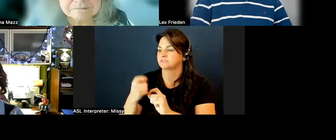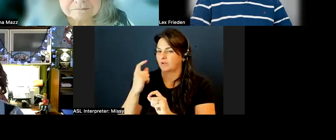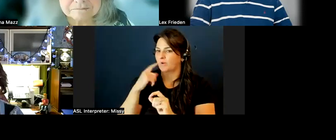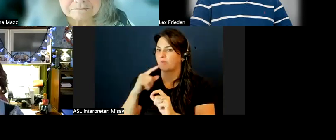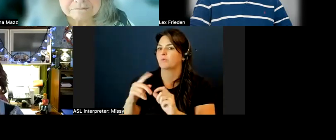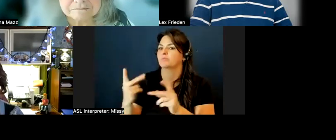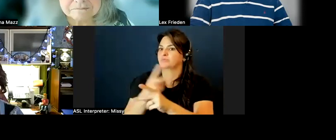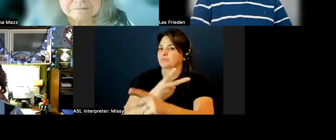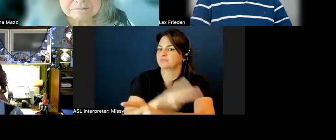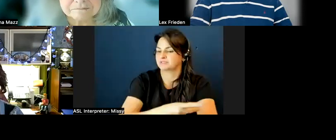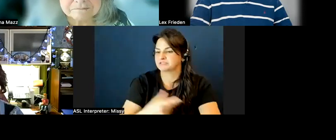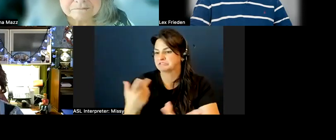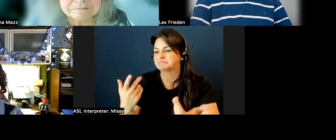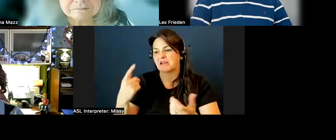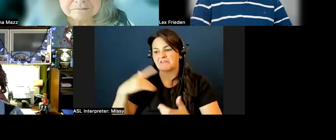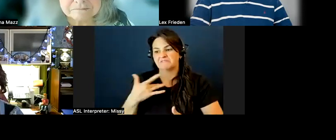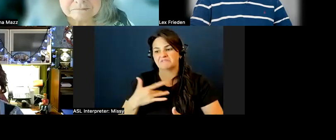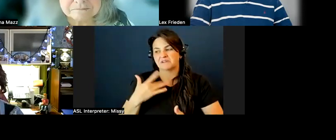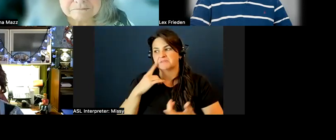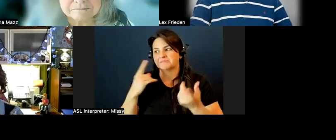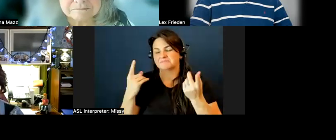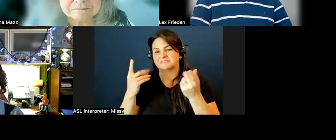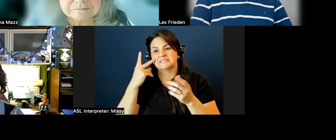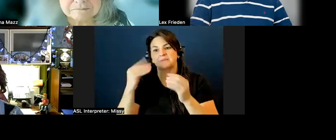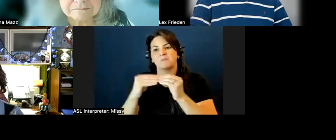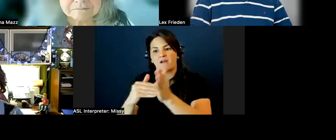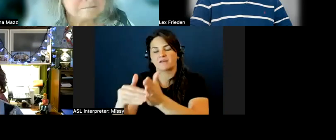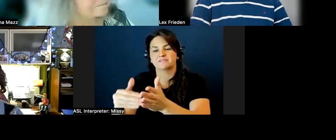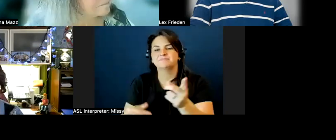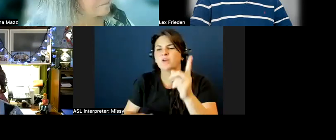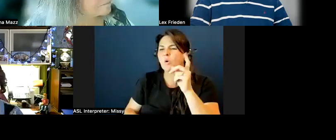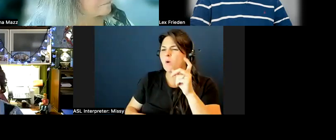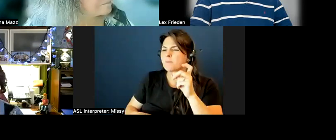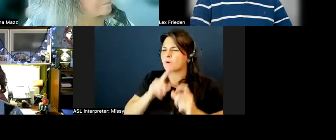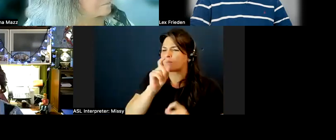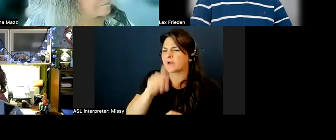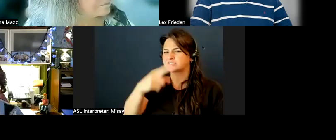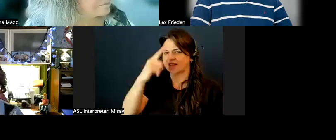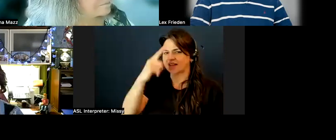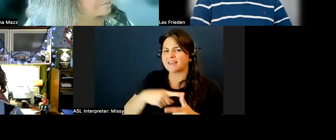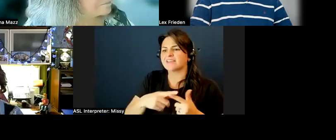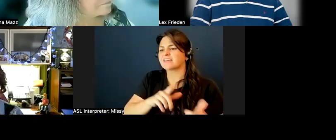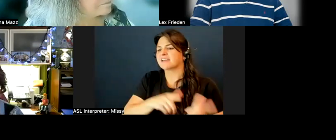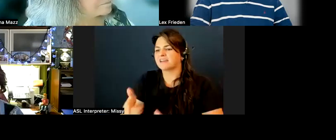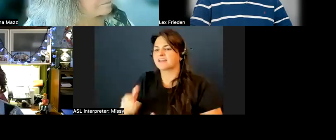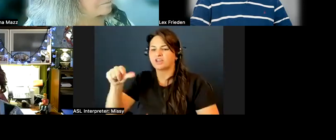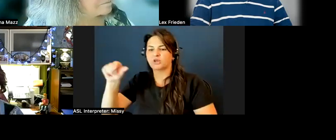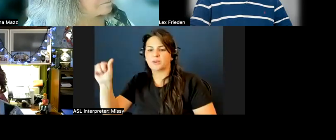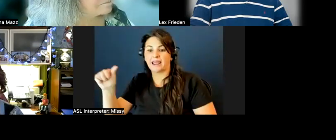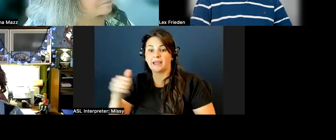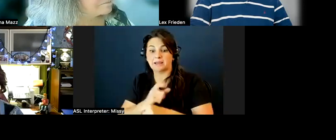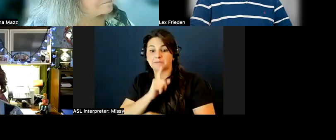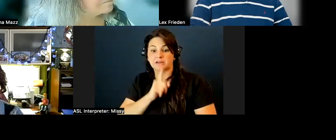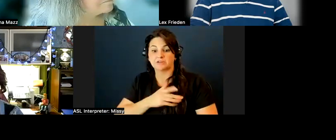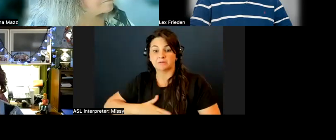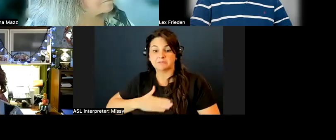So we probably have time for one more of our questions, and then we'll get to the Q&A. So please make sure that you